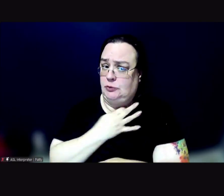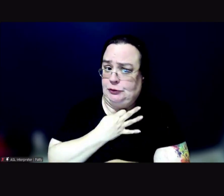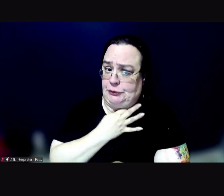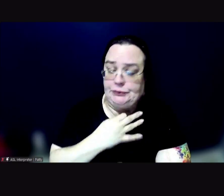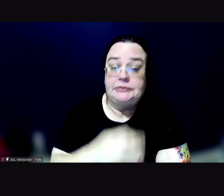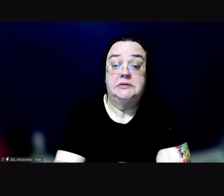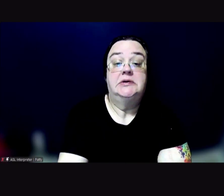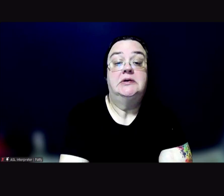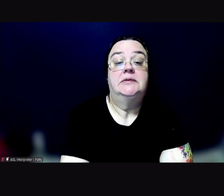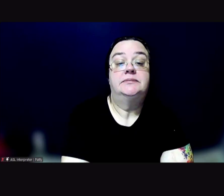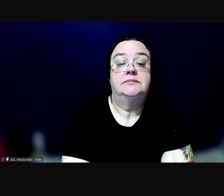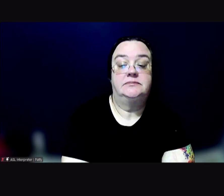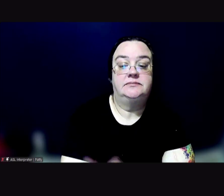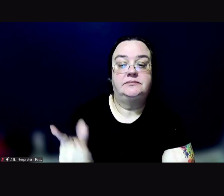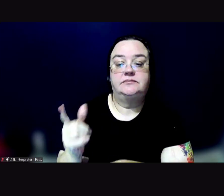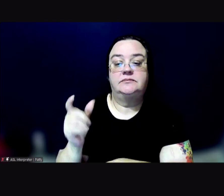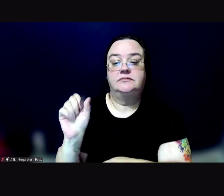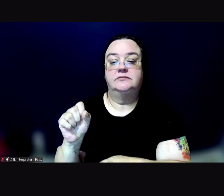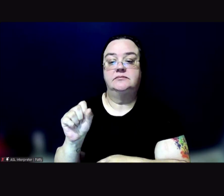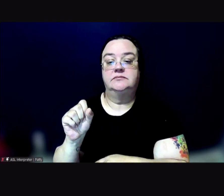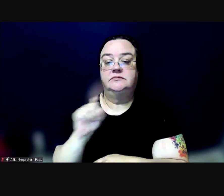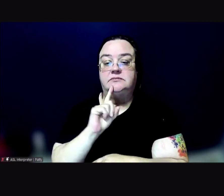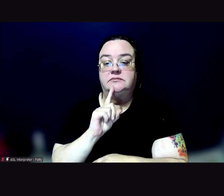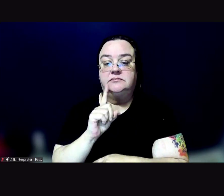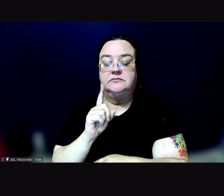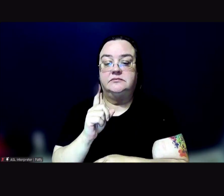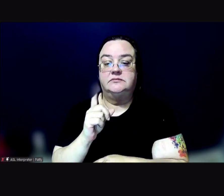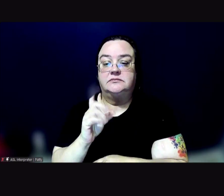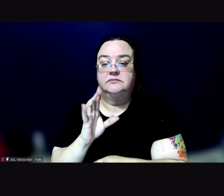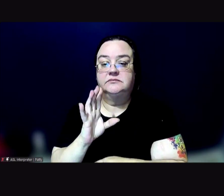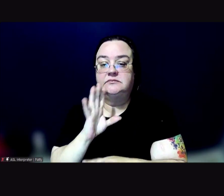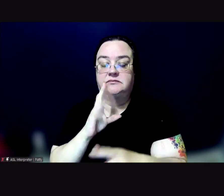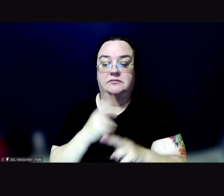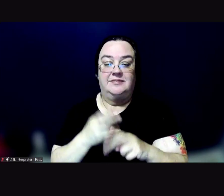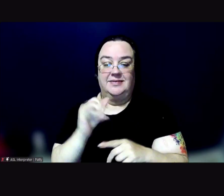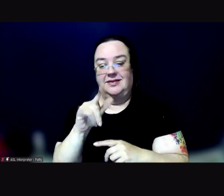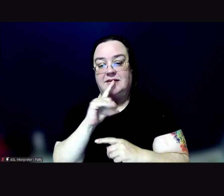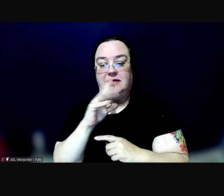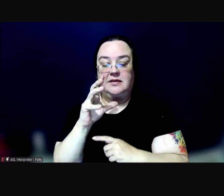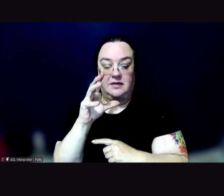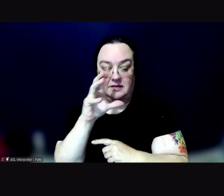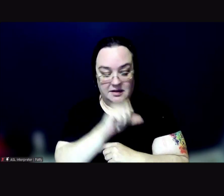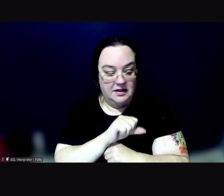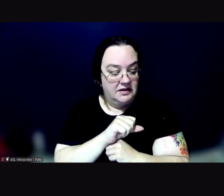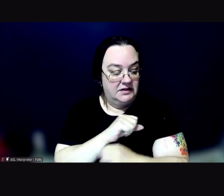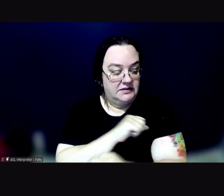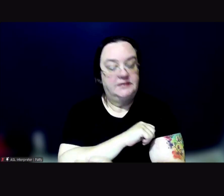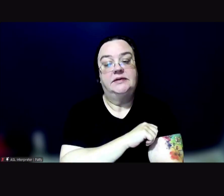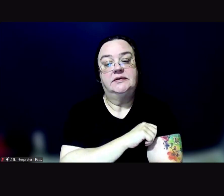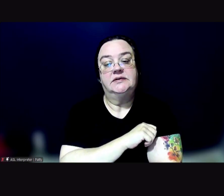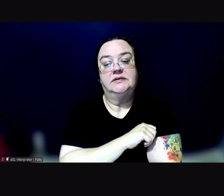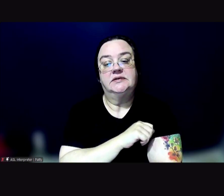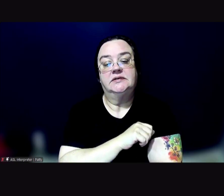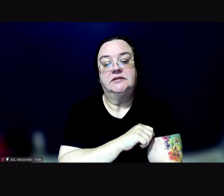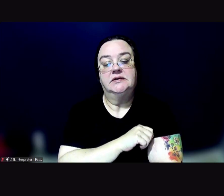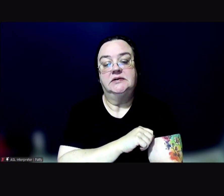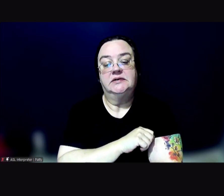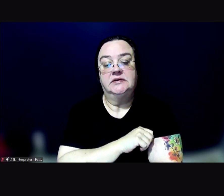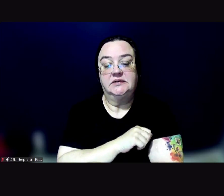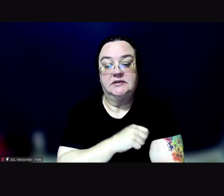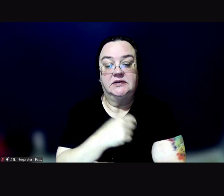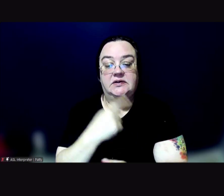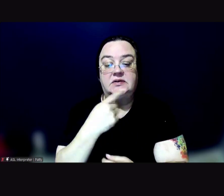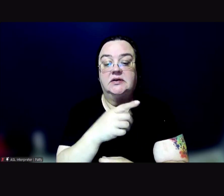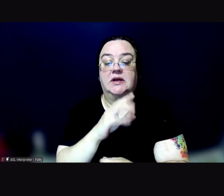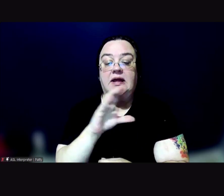Please. yeah, I'll get this. So as far as the best guess, I just indicated to Councilmember Watson that we want to have